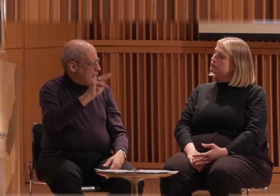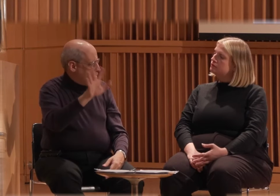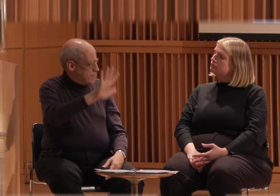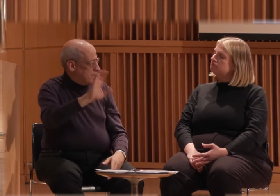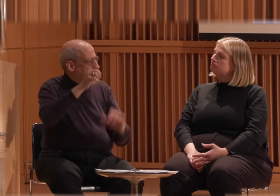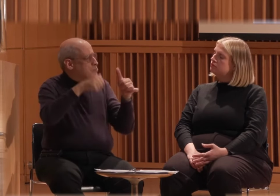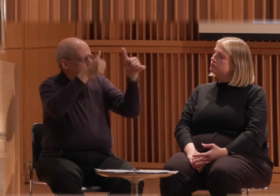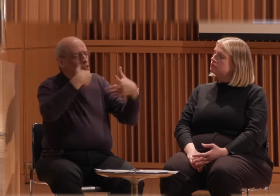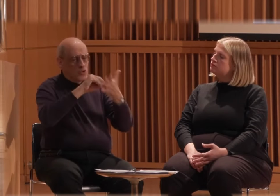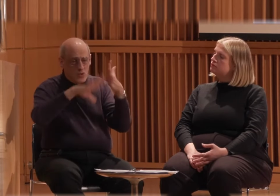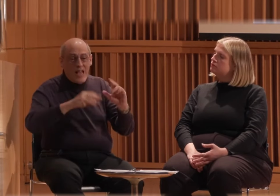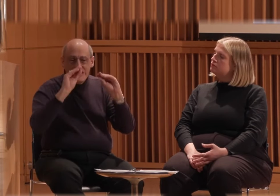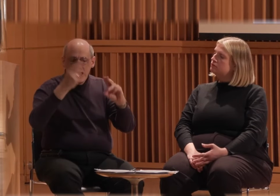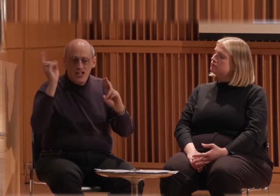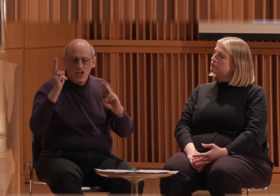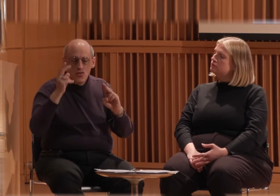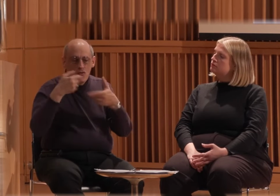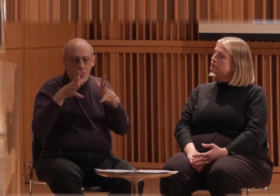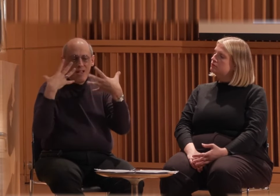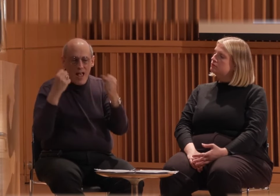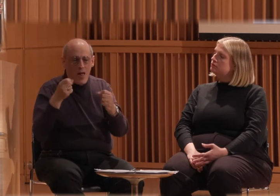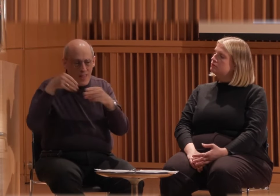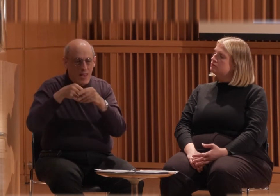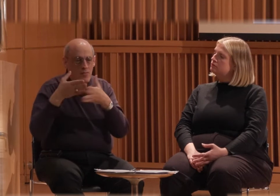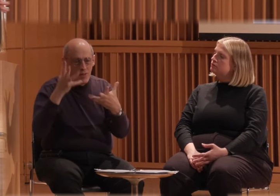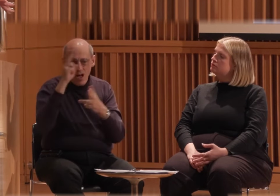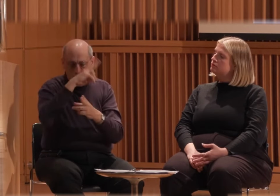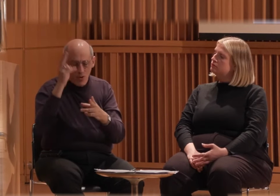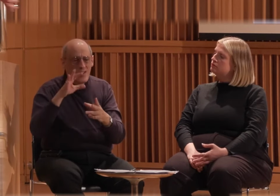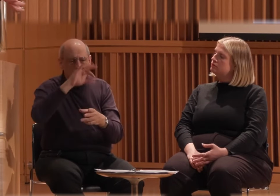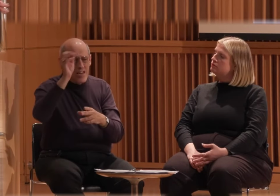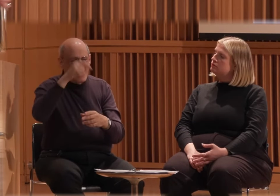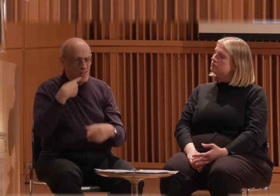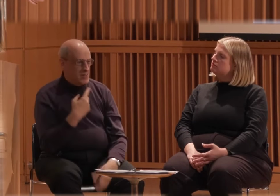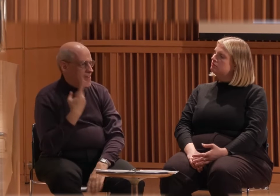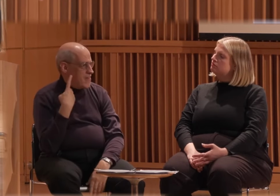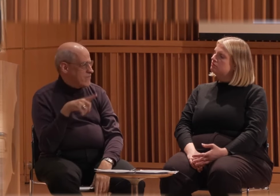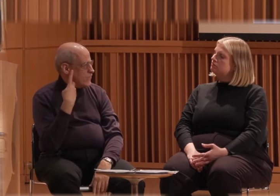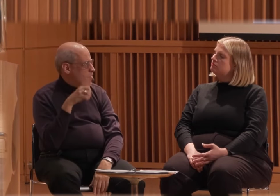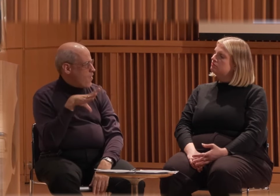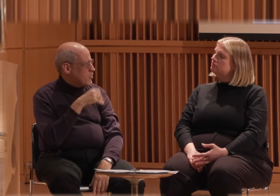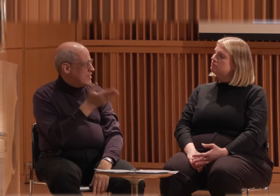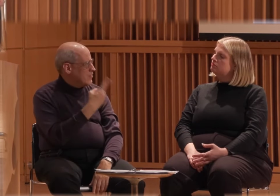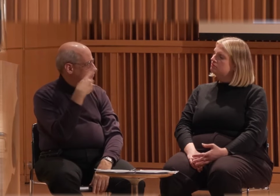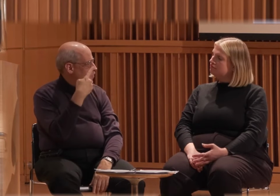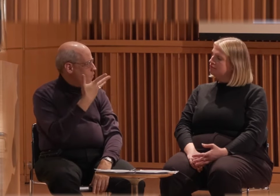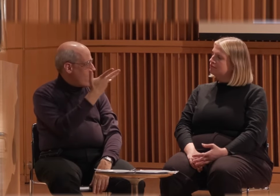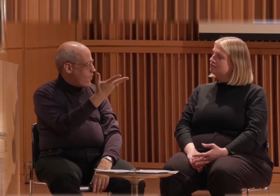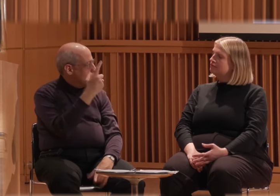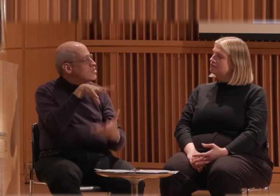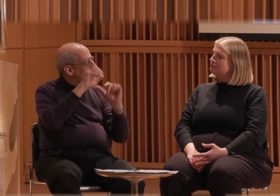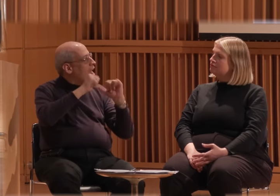my students, because I teach history of public health in a public health school, and 90% of them are like, why do we have to learn this stuff? You know, we're here to learn